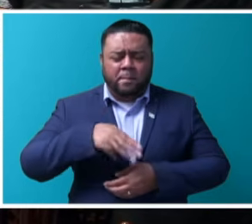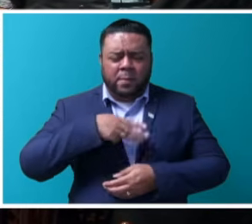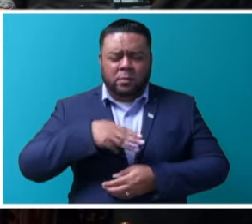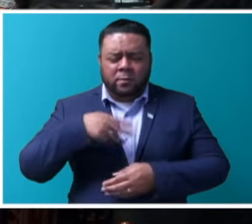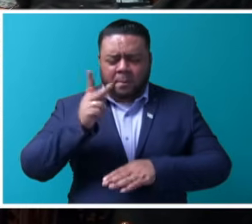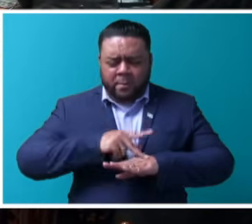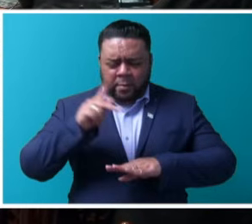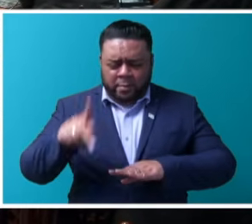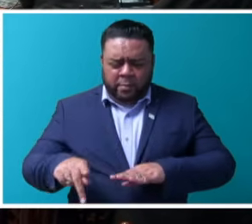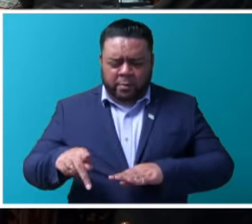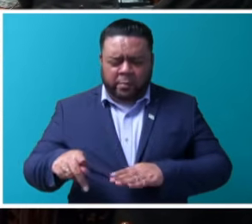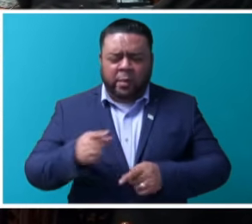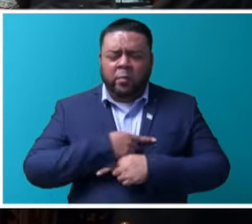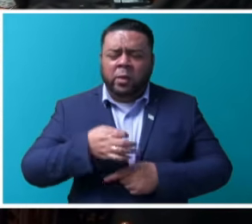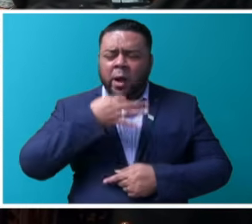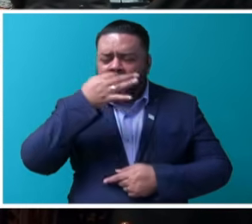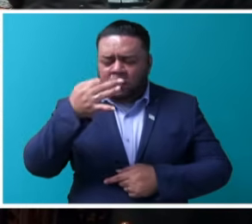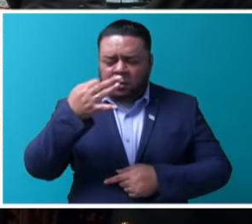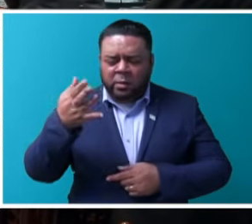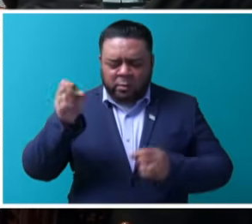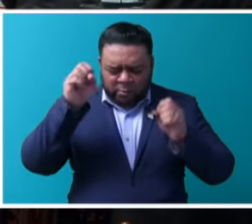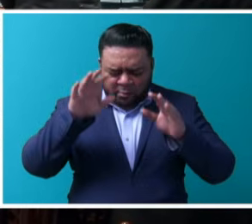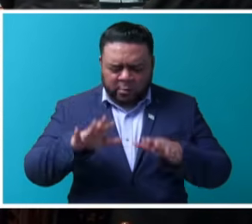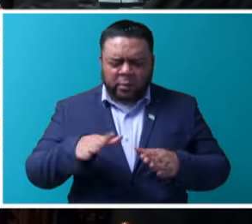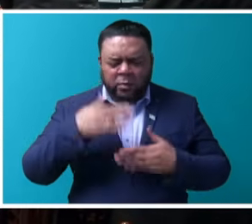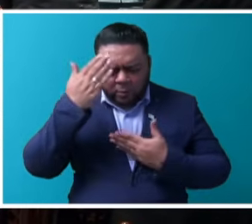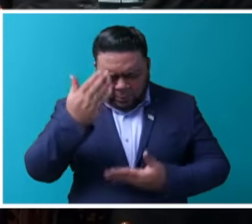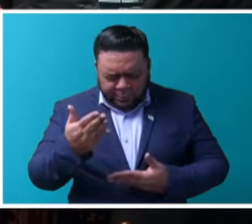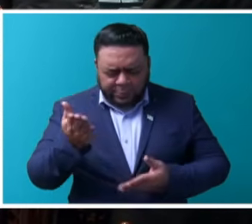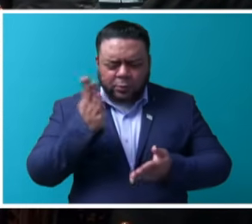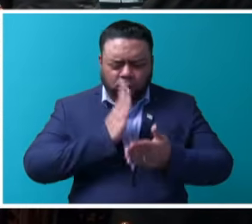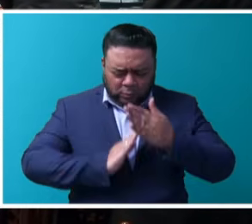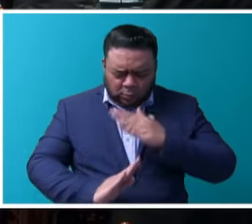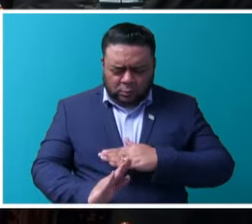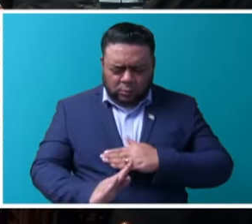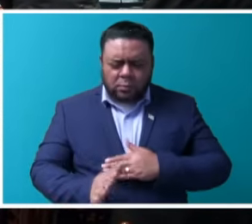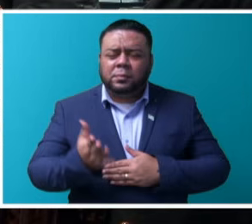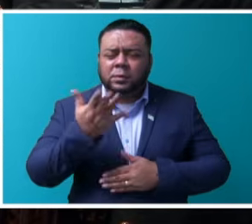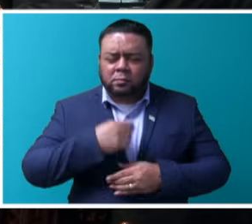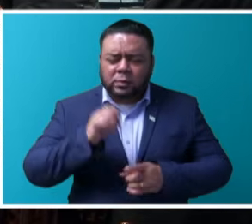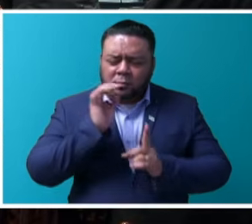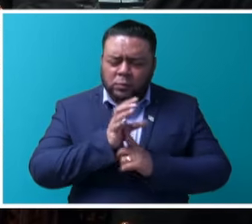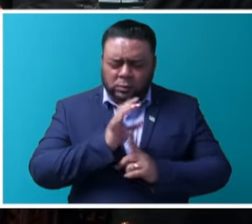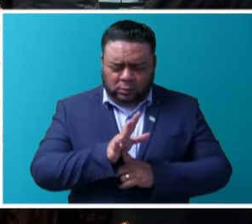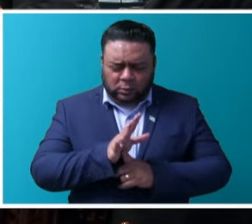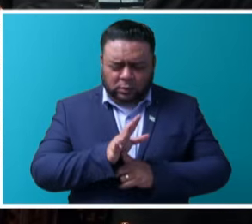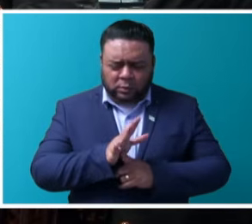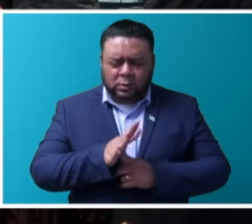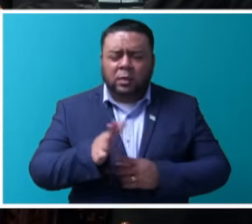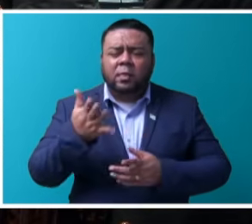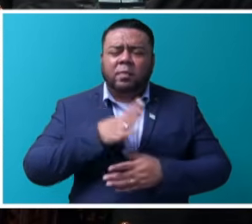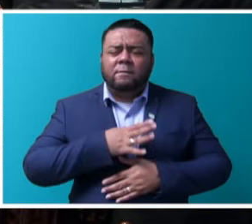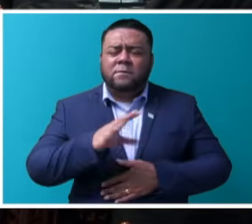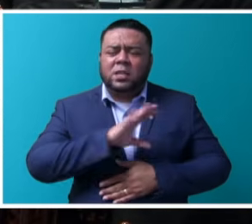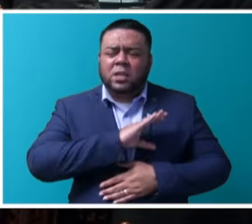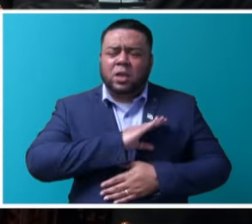Parliament. And we ask that you anoint them with honor and humility, and most importantly, the fear of